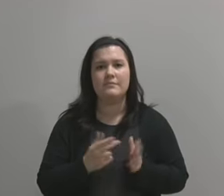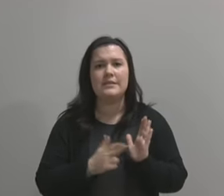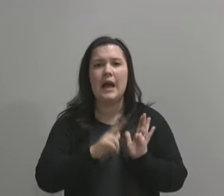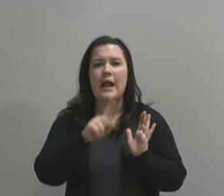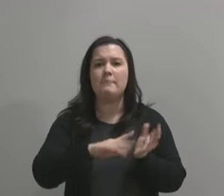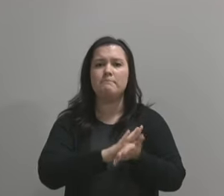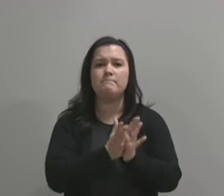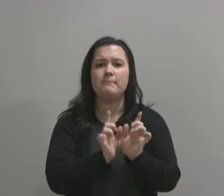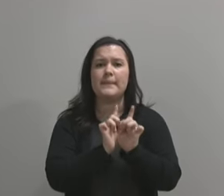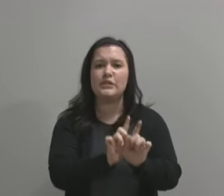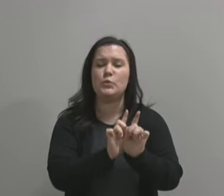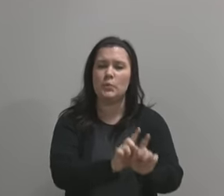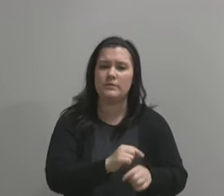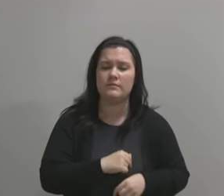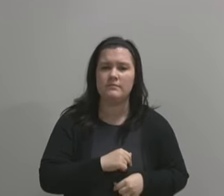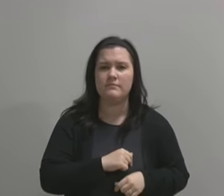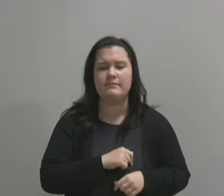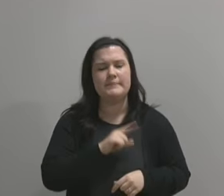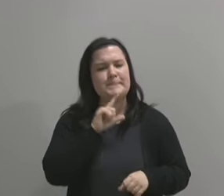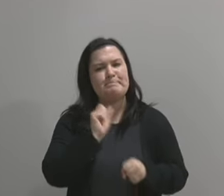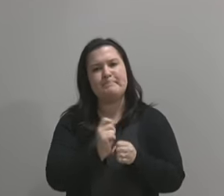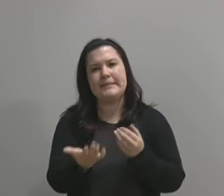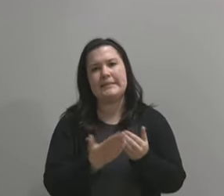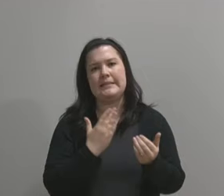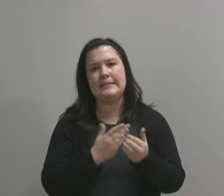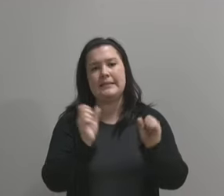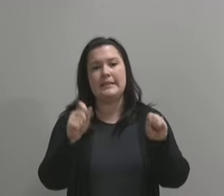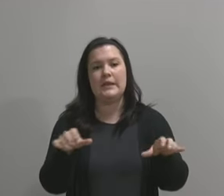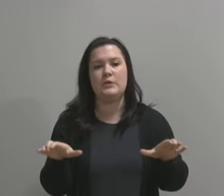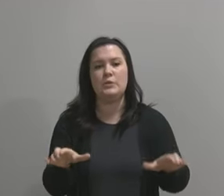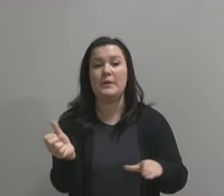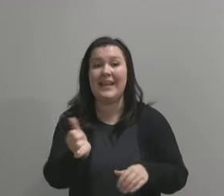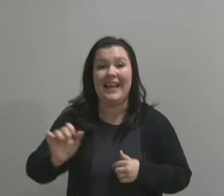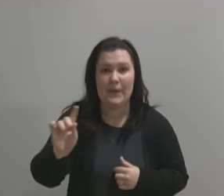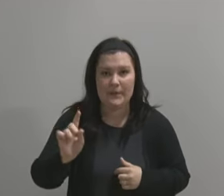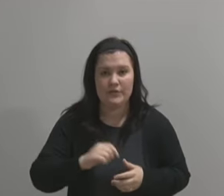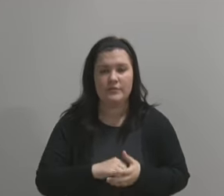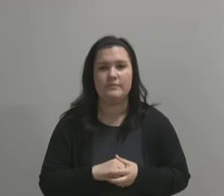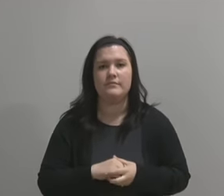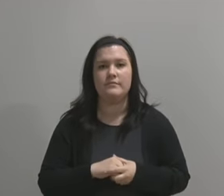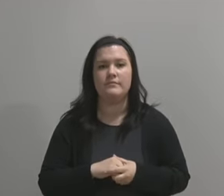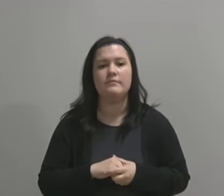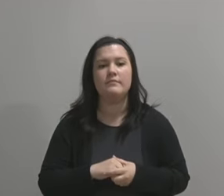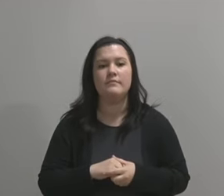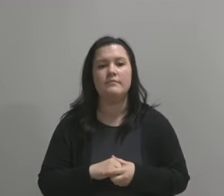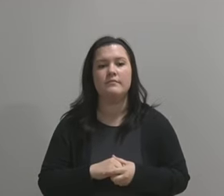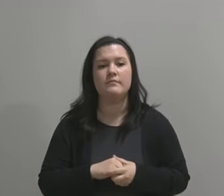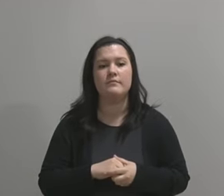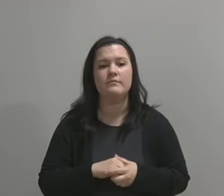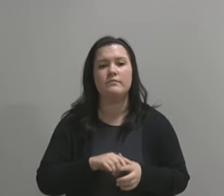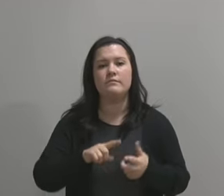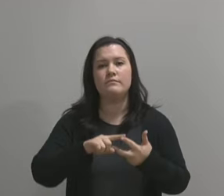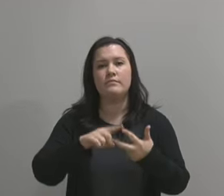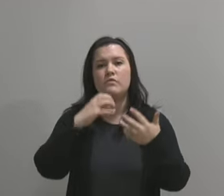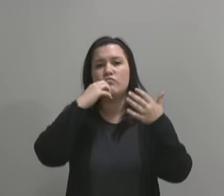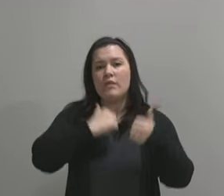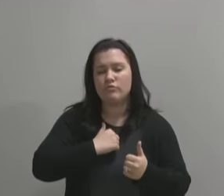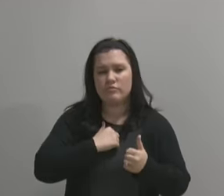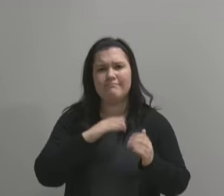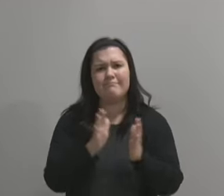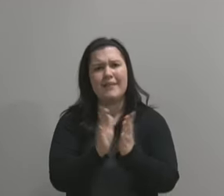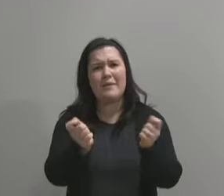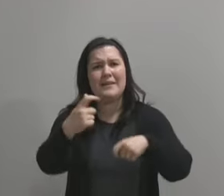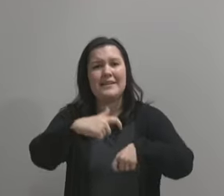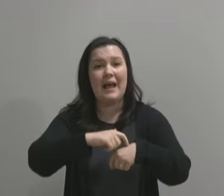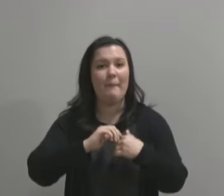a mentor. This is so easy to do and can be done from anywhere. The gift of your treasure. Celebrate your time